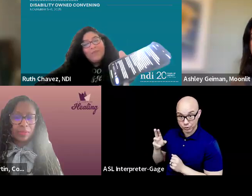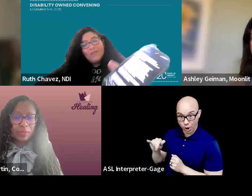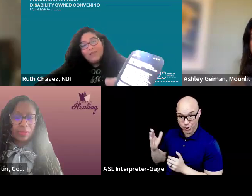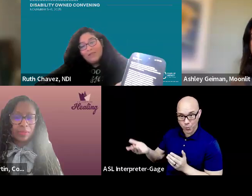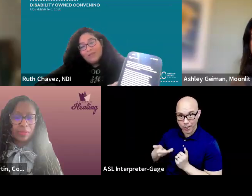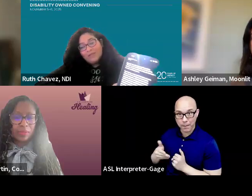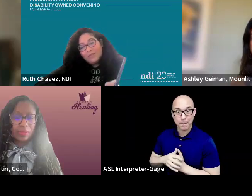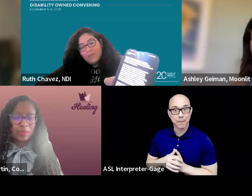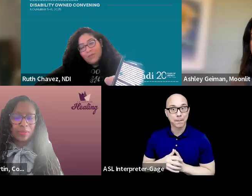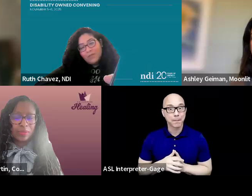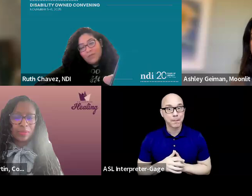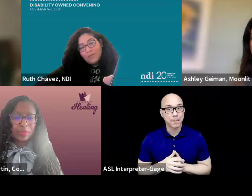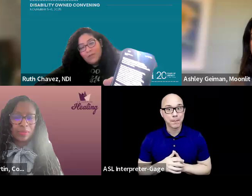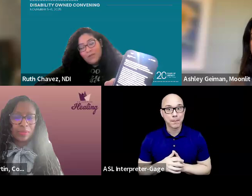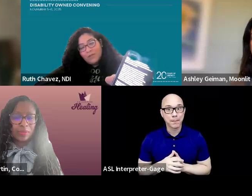welcome.